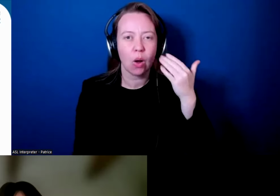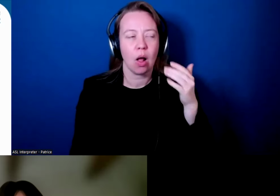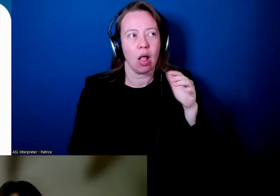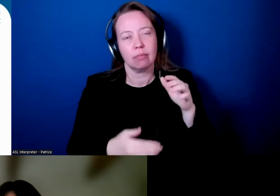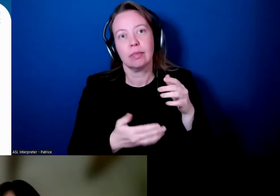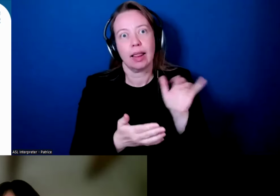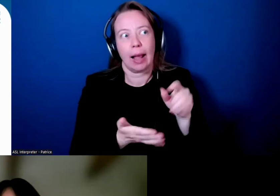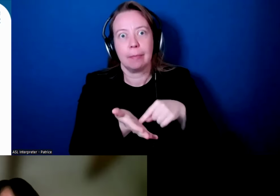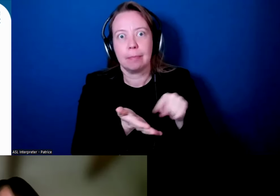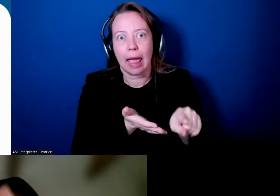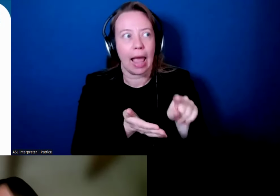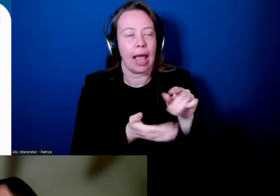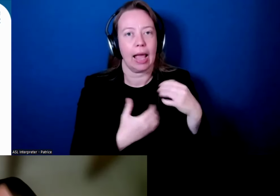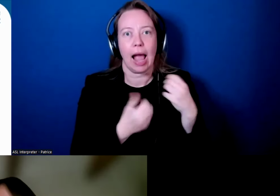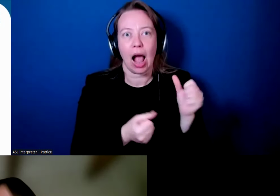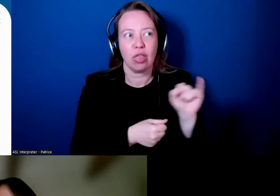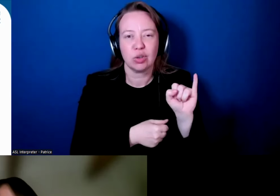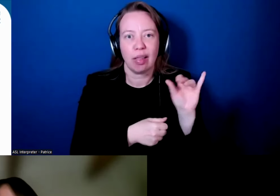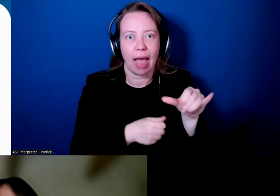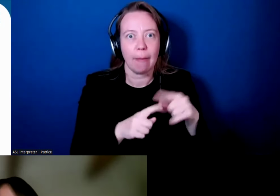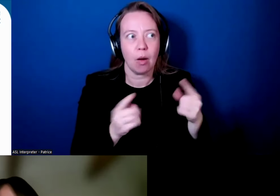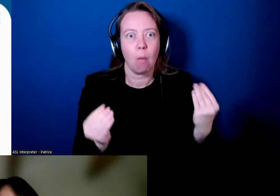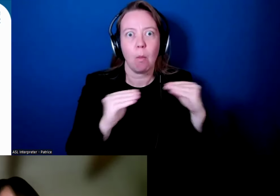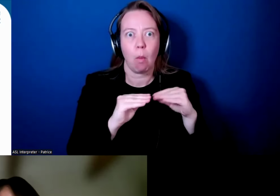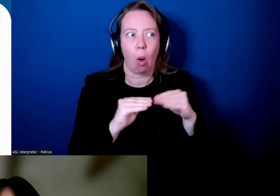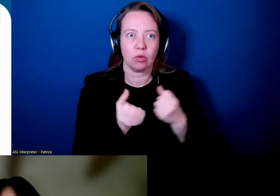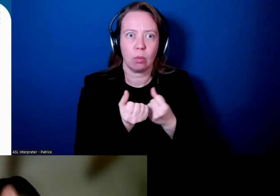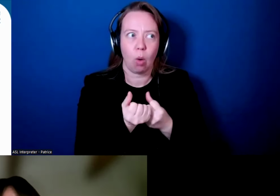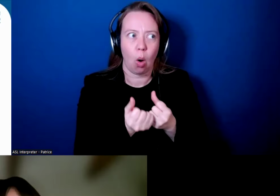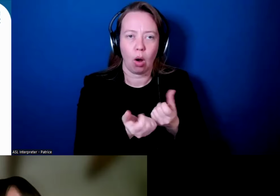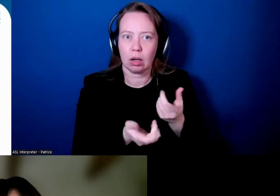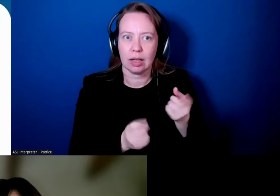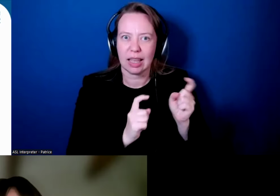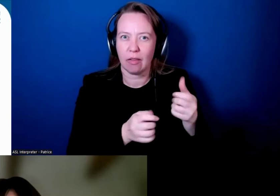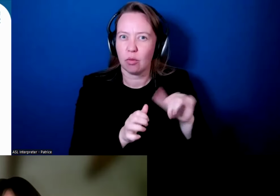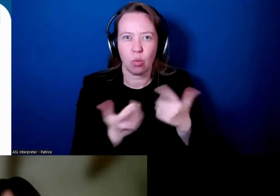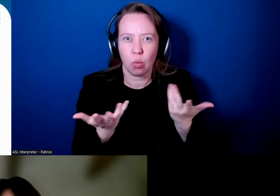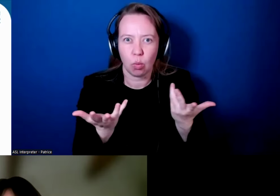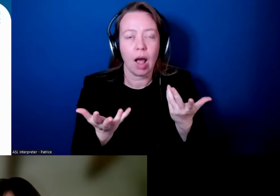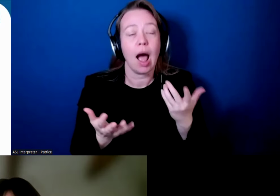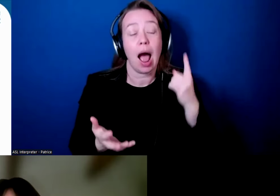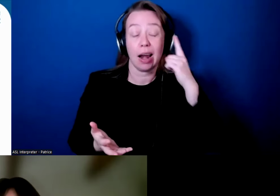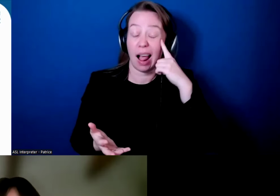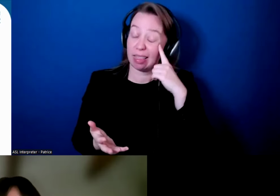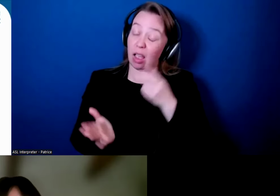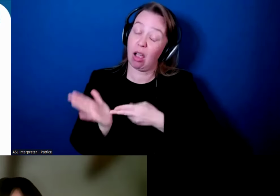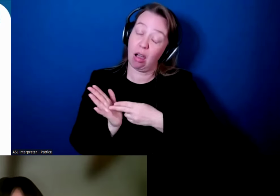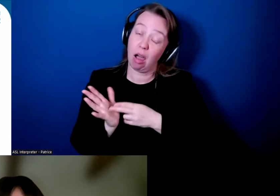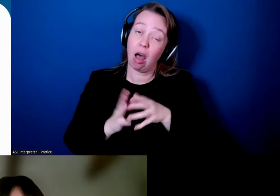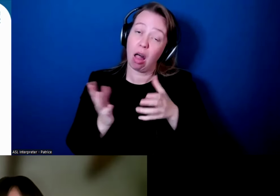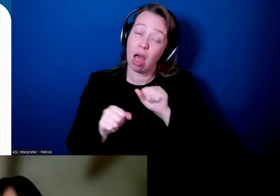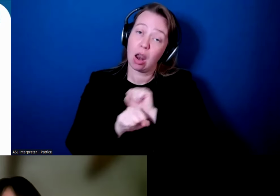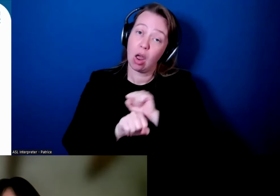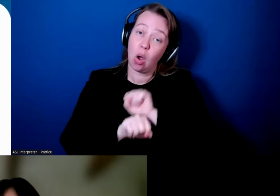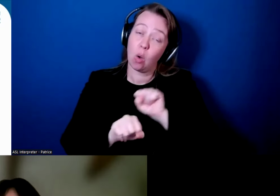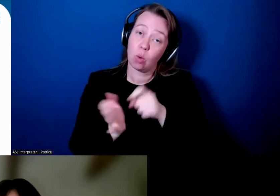and health insurance benefits. And I think there is a lot of work to be done to actually figure out how to do that.